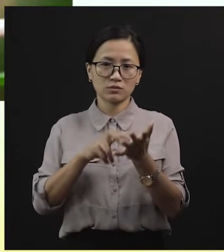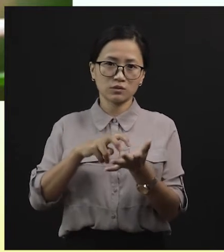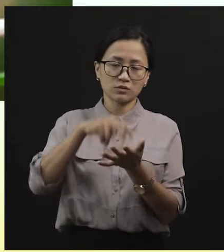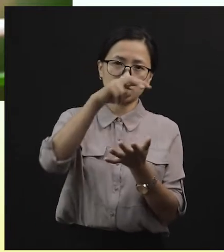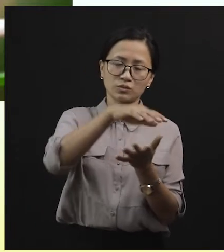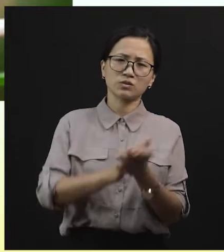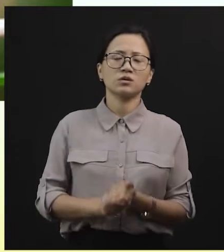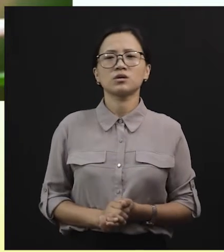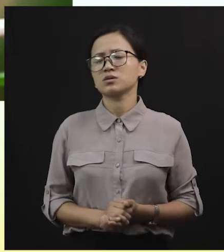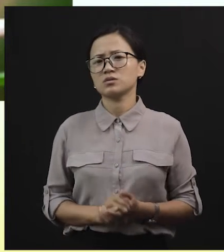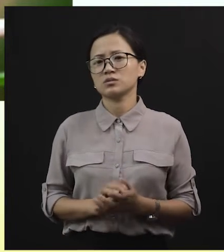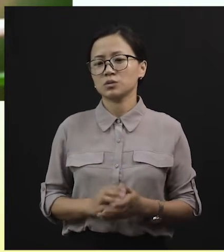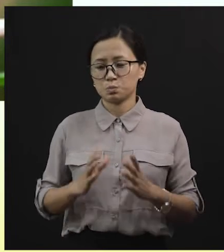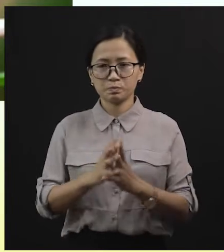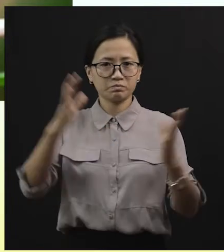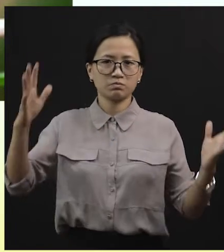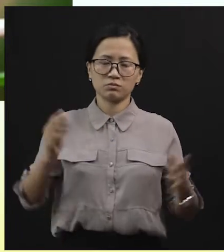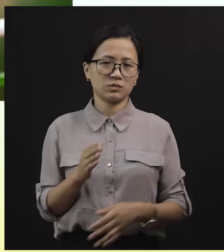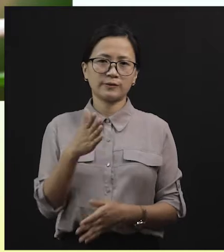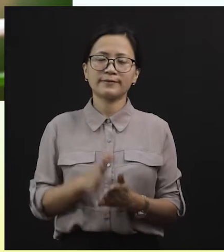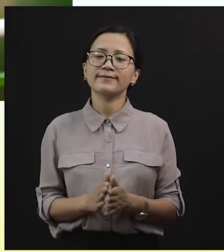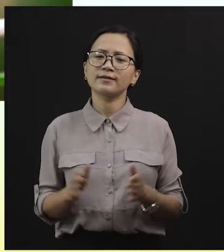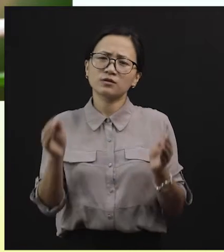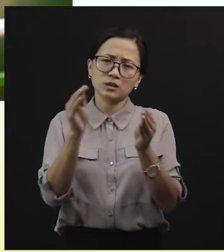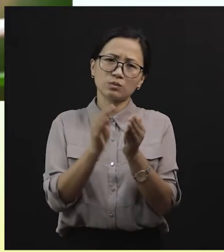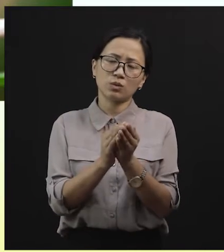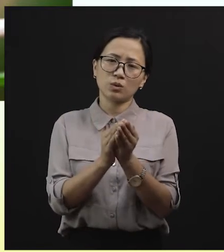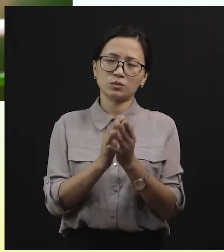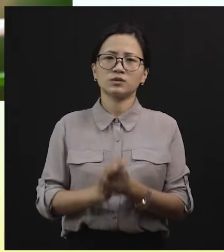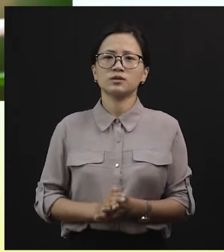right? So when they leap, that means when they jump